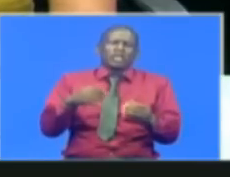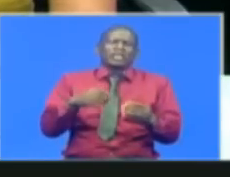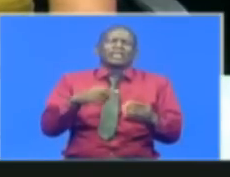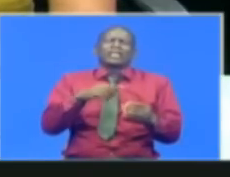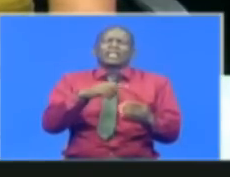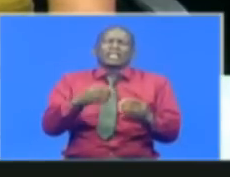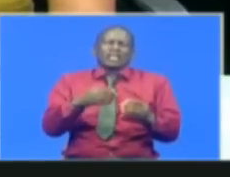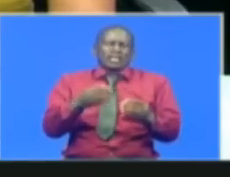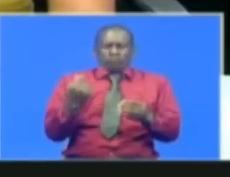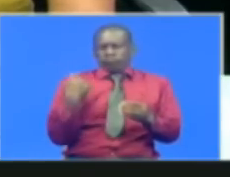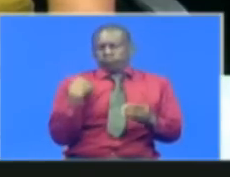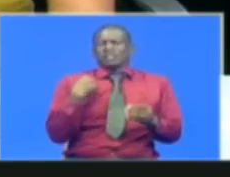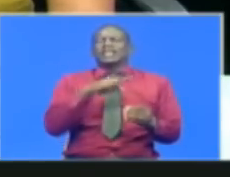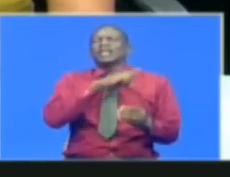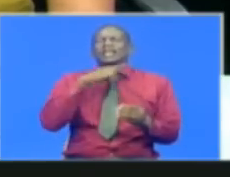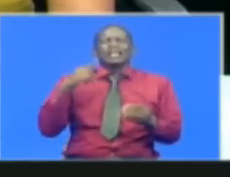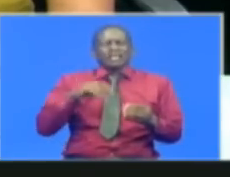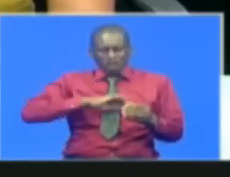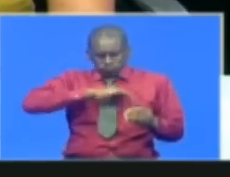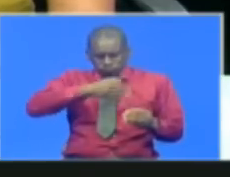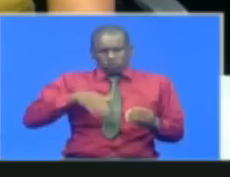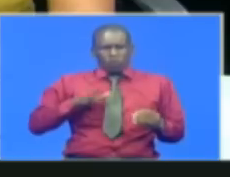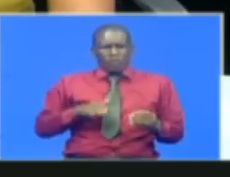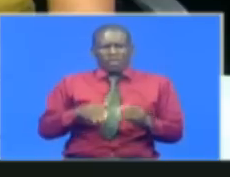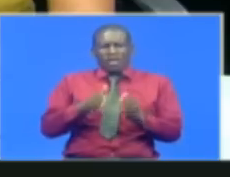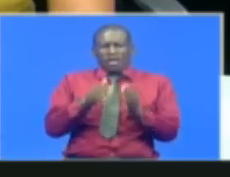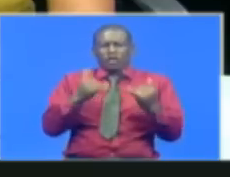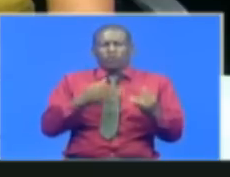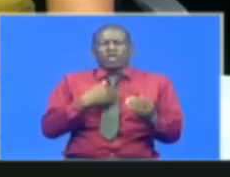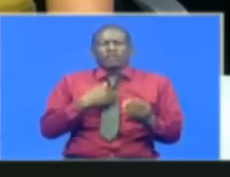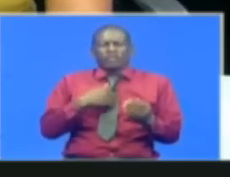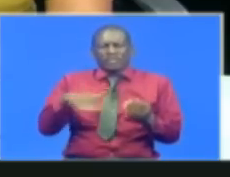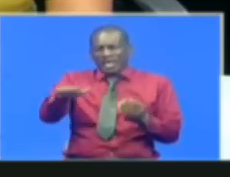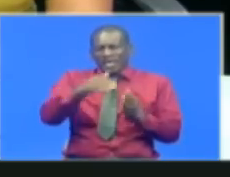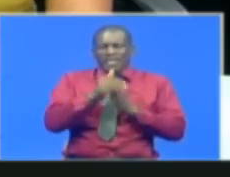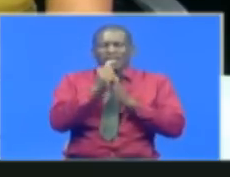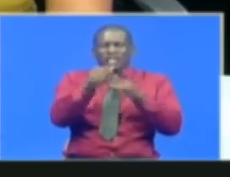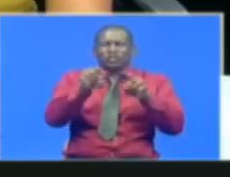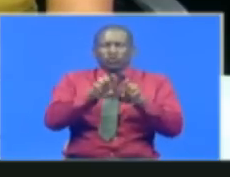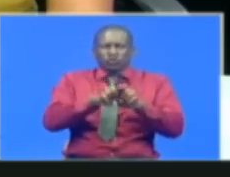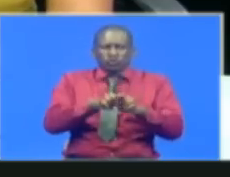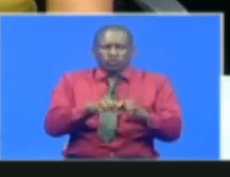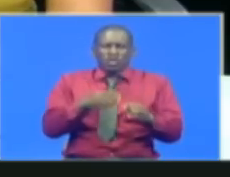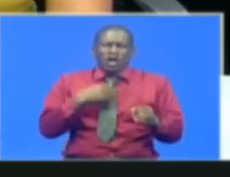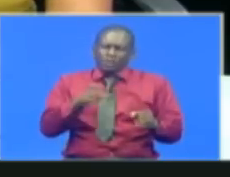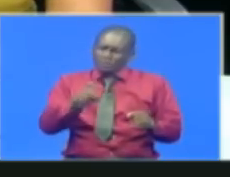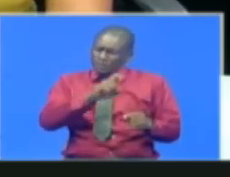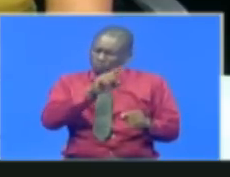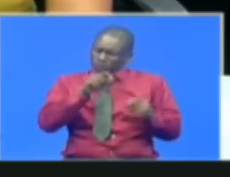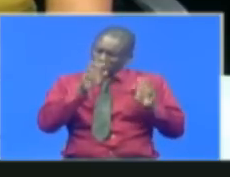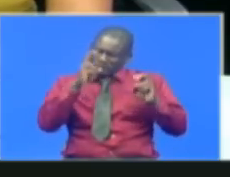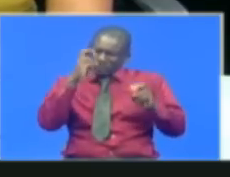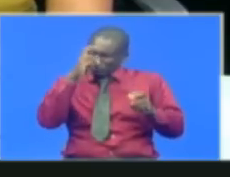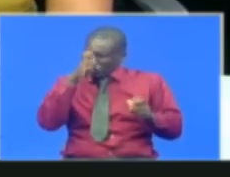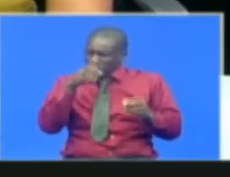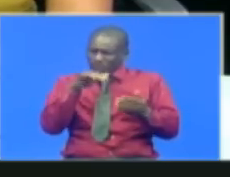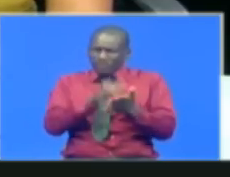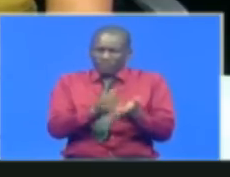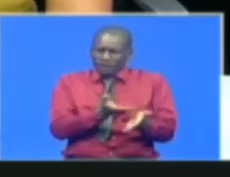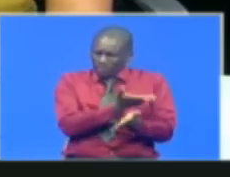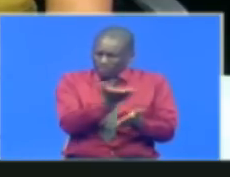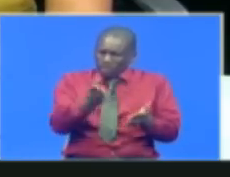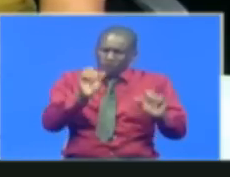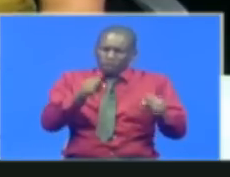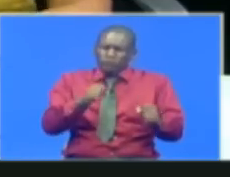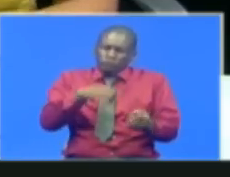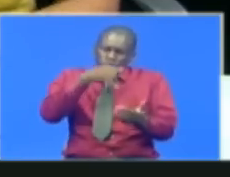From Kakamega, NTV's Zakes Mwasame reports that area leaders have also been put on the spot over suspicion that they could be